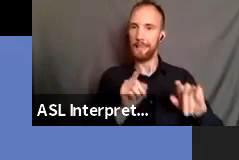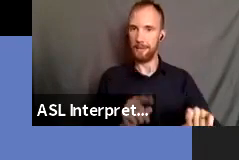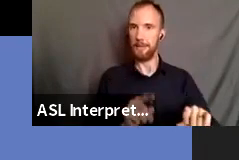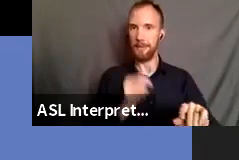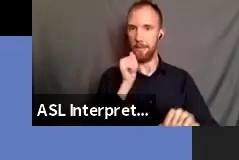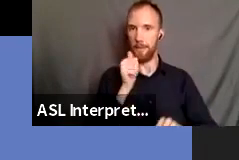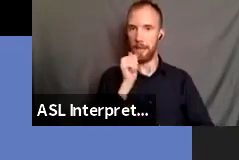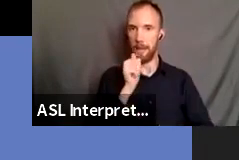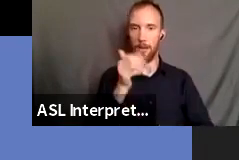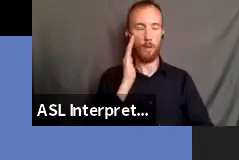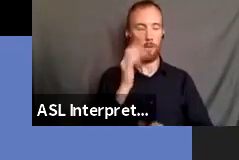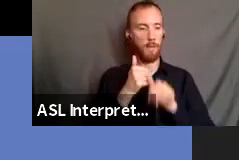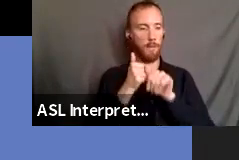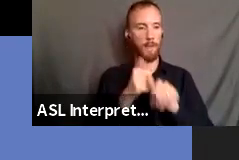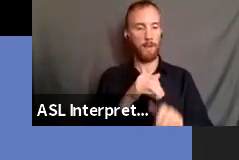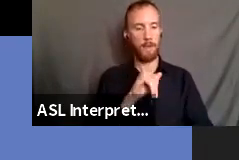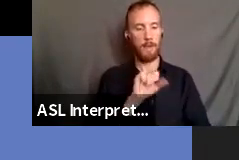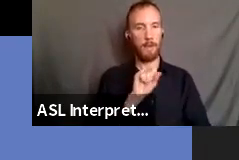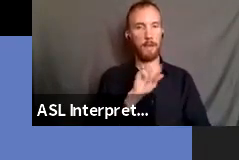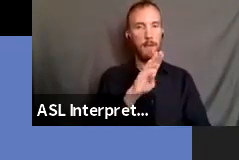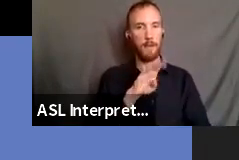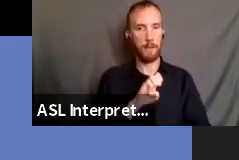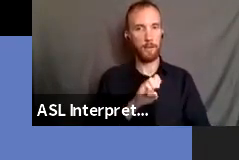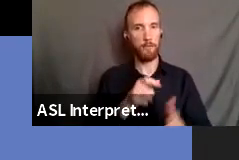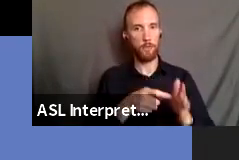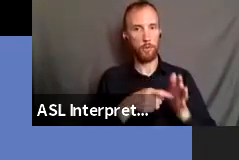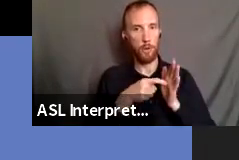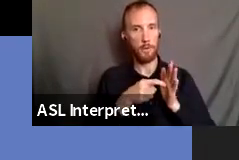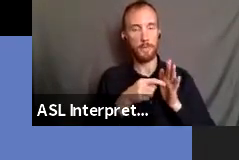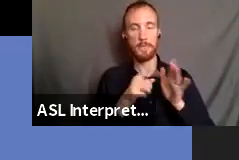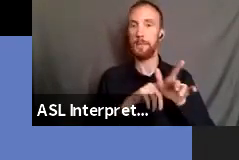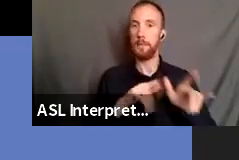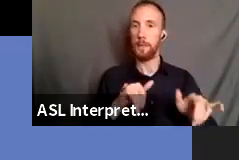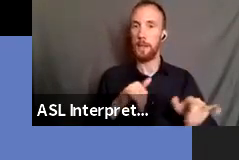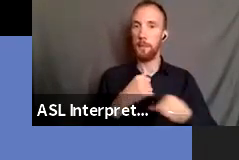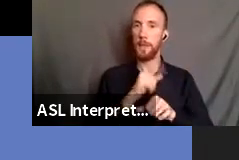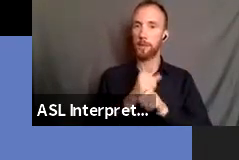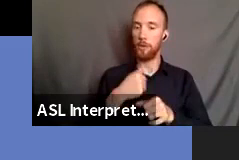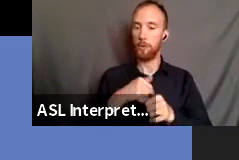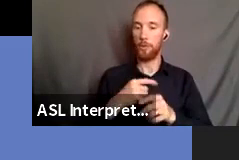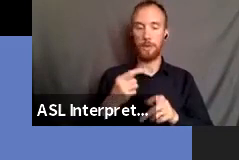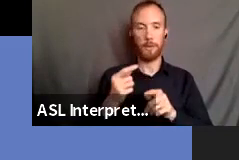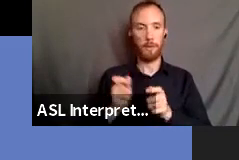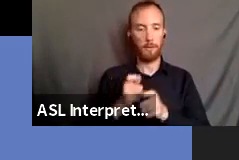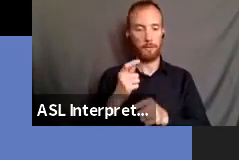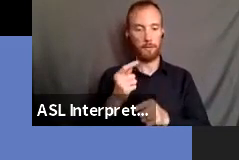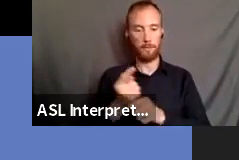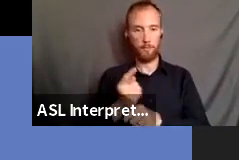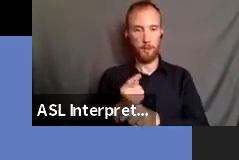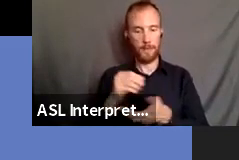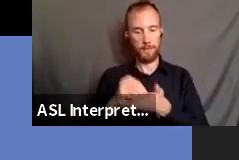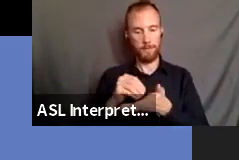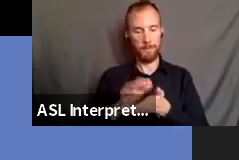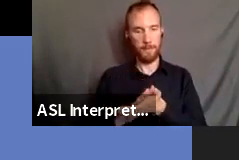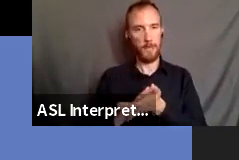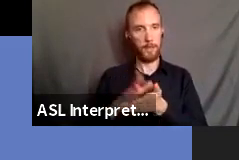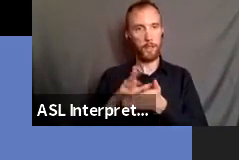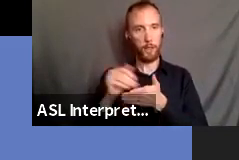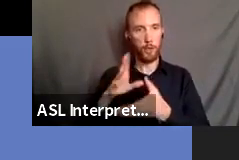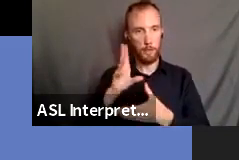isb requirement while also having an accurate accurate capture of student daily participation number